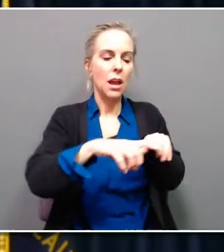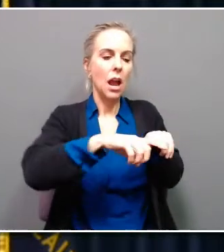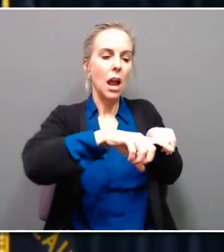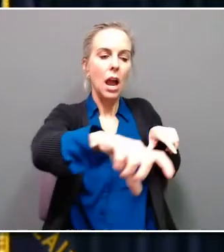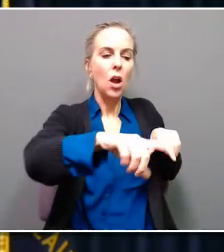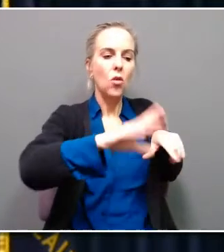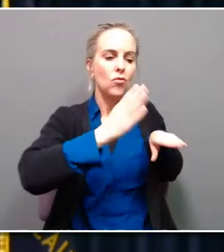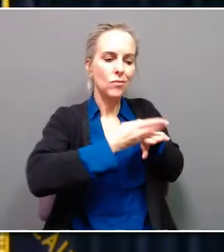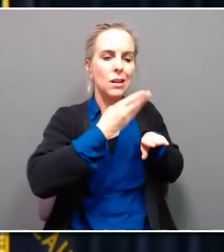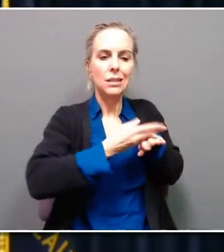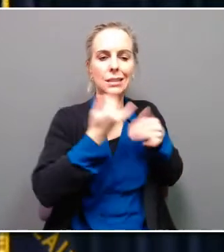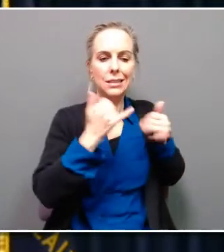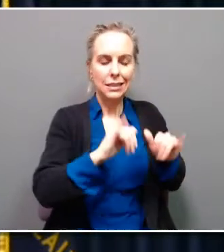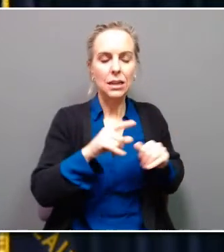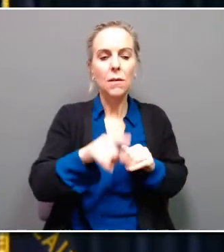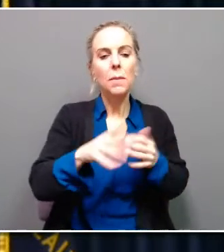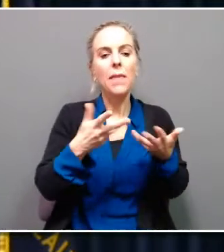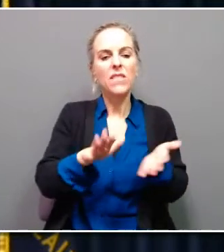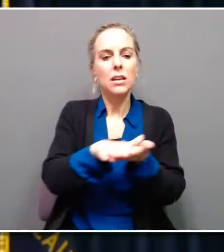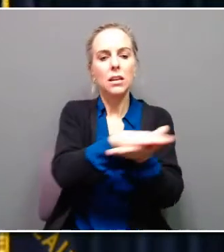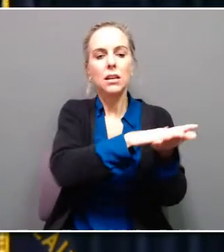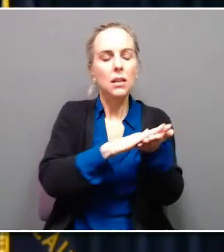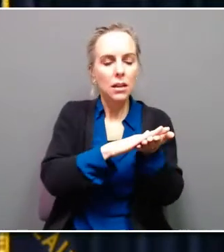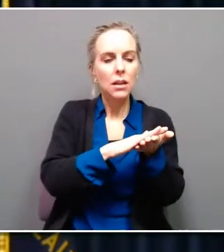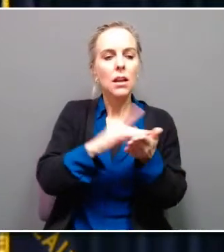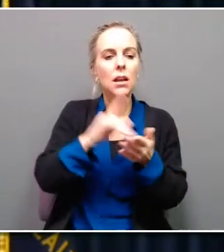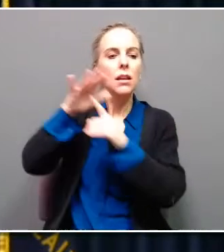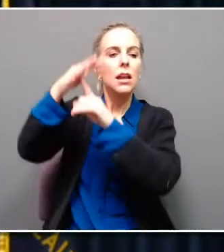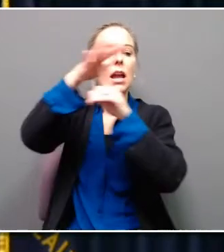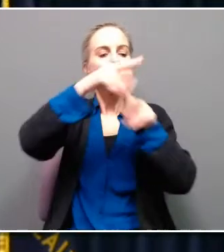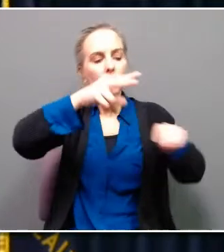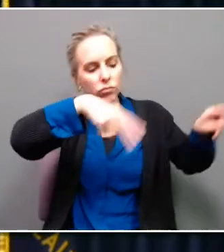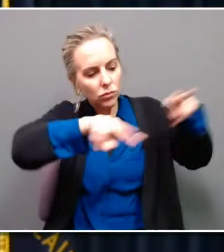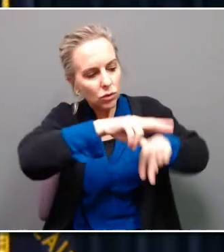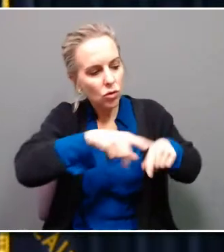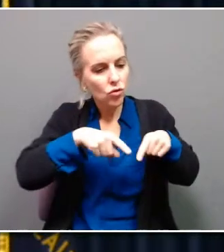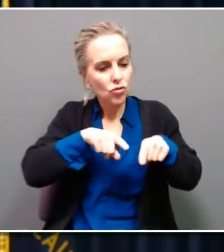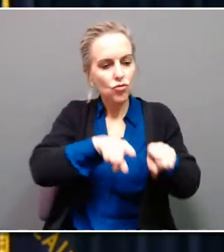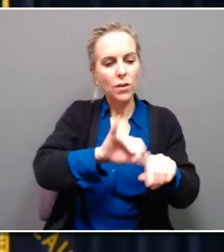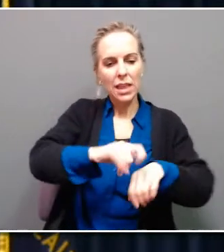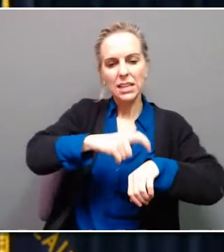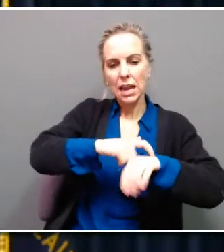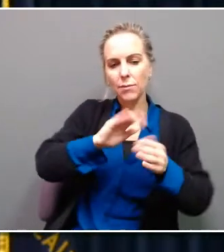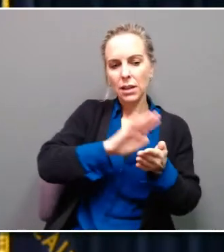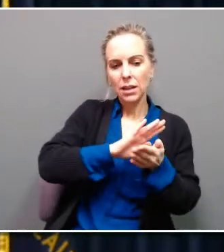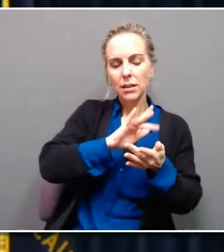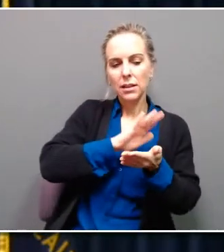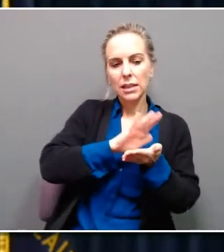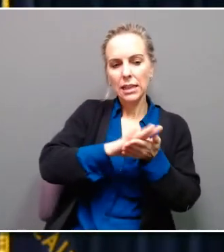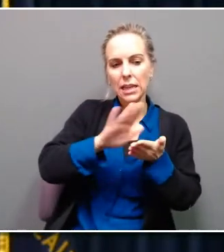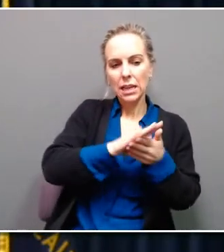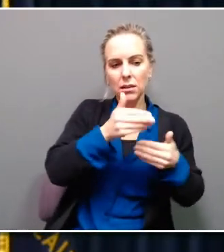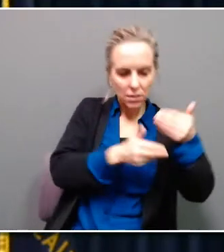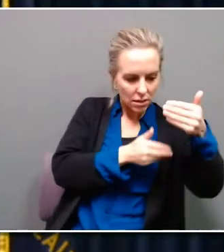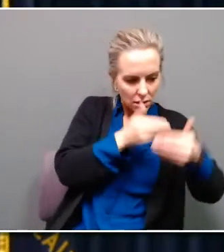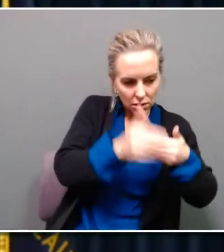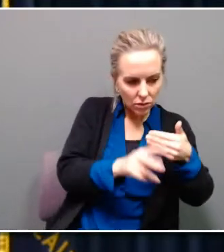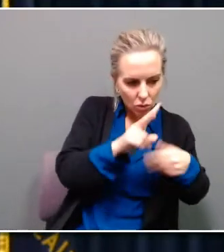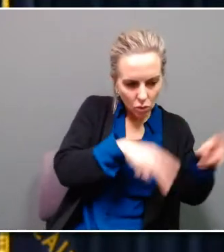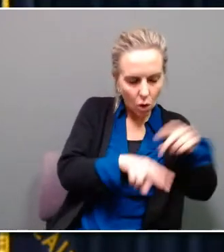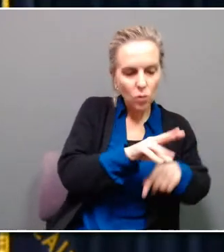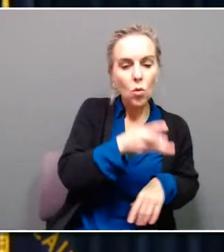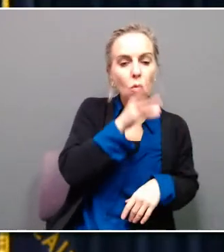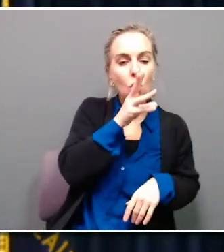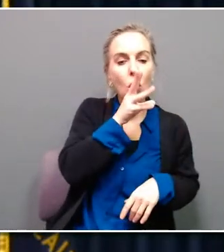cars will be cleaned and removed. Air monitoring will continue during the phase of cleanup, and precautionary surface water quality monitoring is